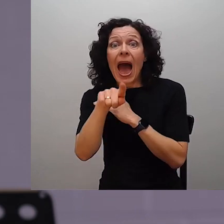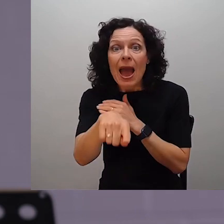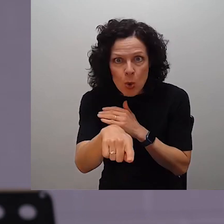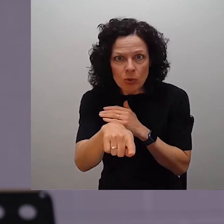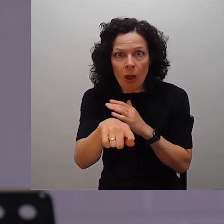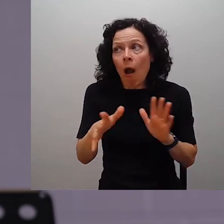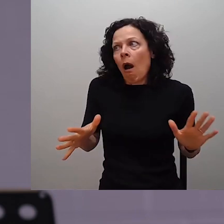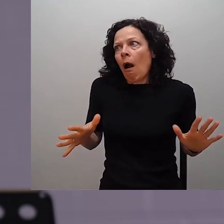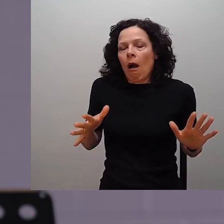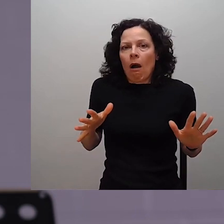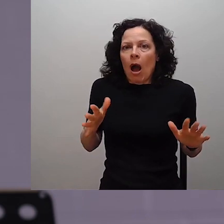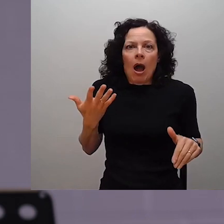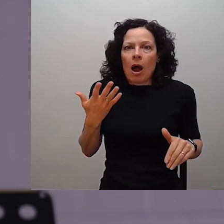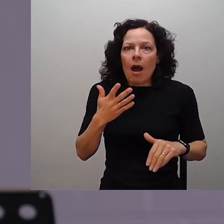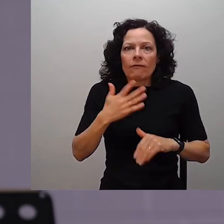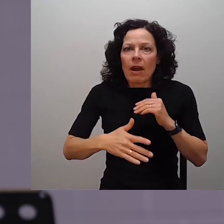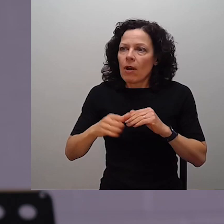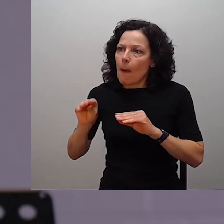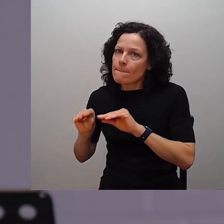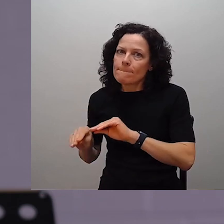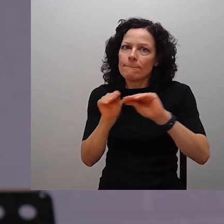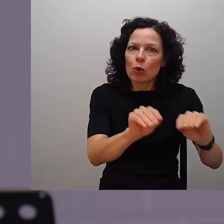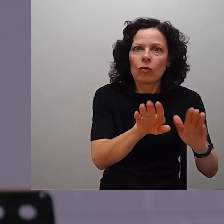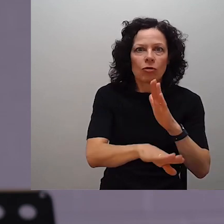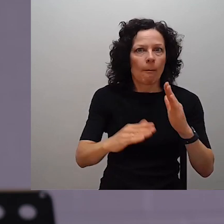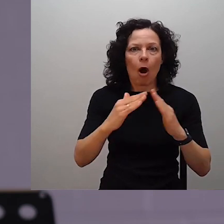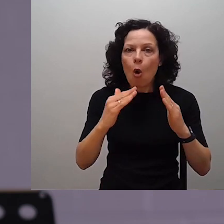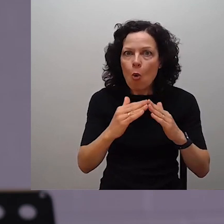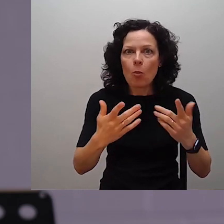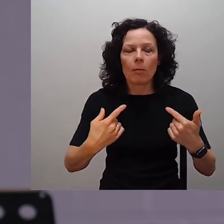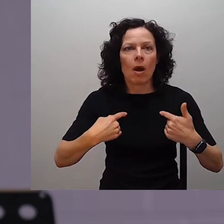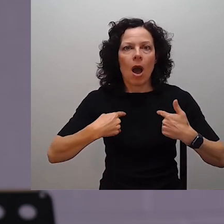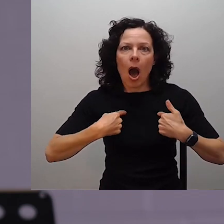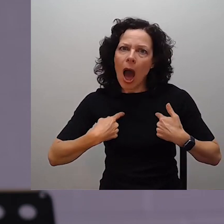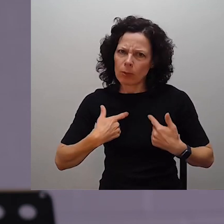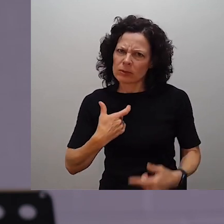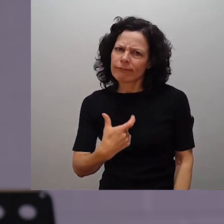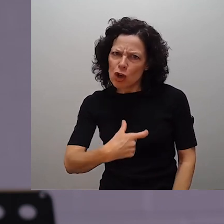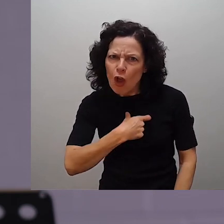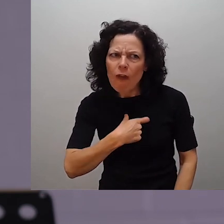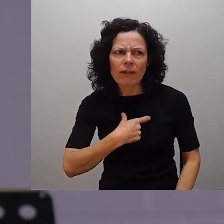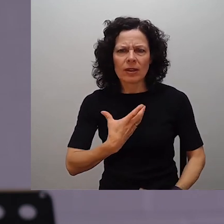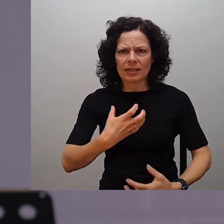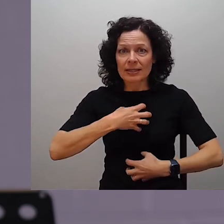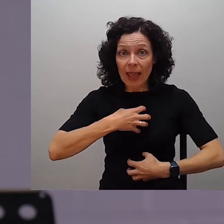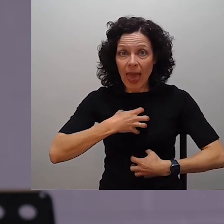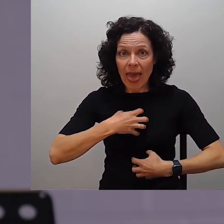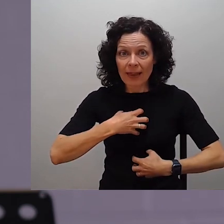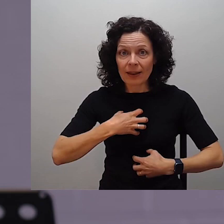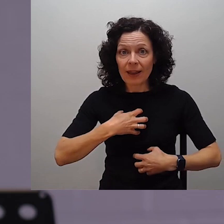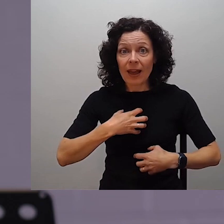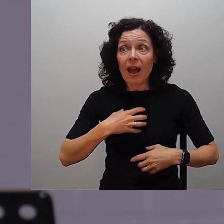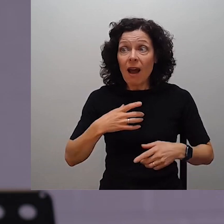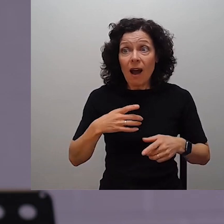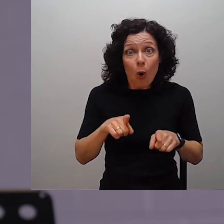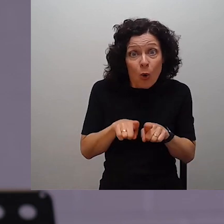oh my God, like I've never moved away from home. So moving away from home, I was like obviously like nervous and scared. I was